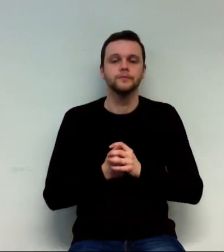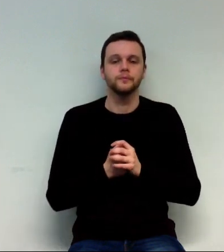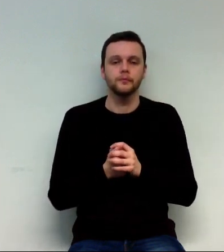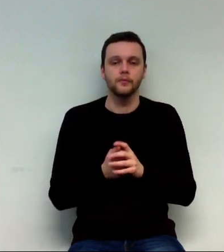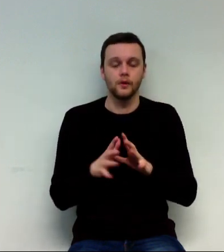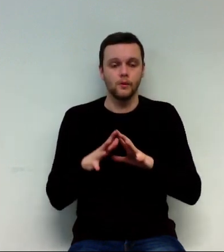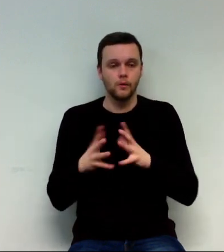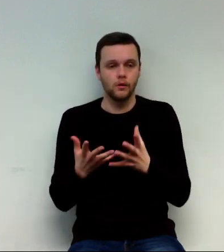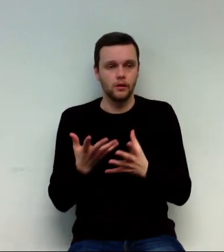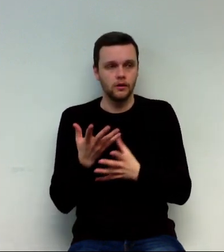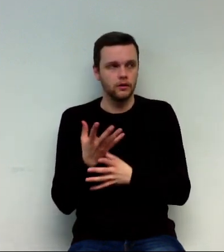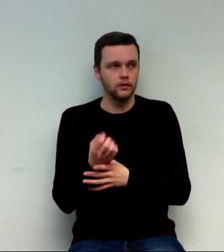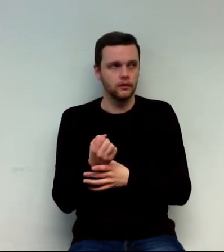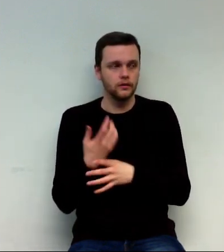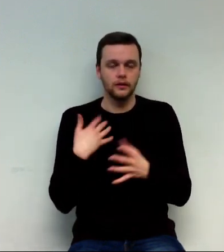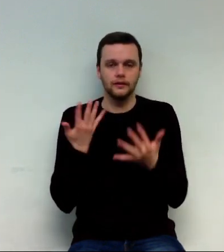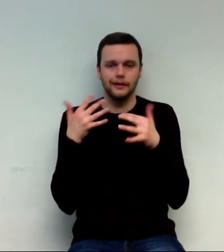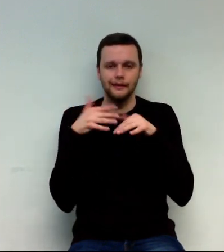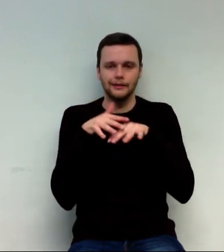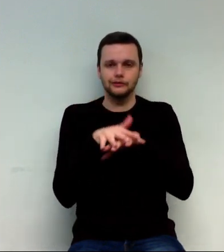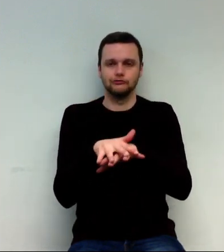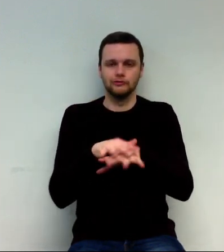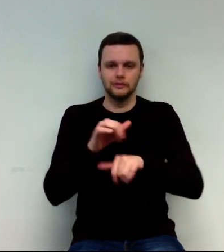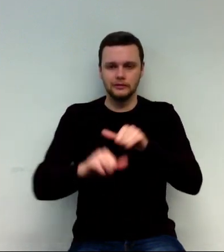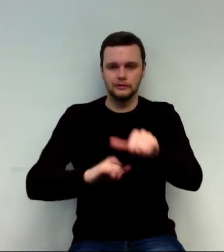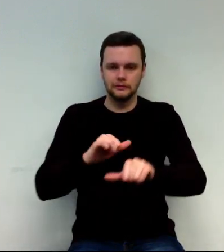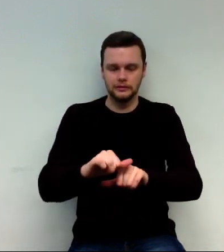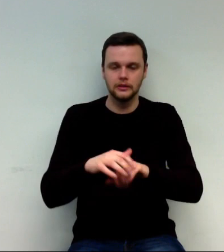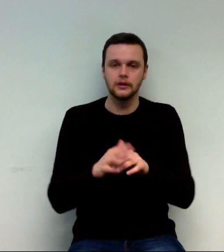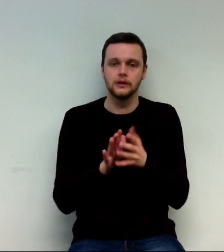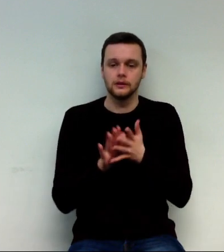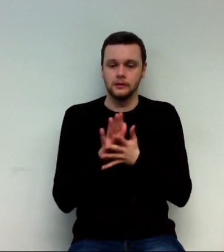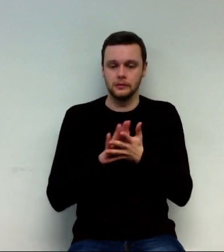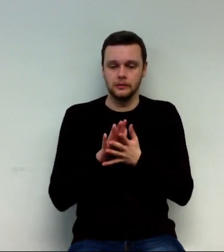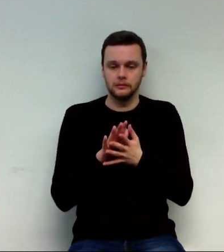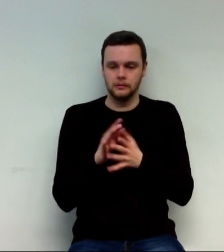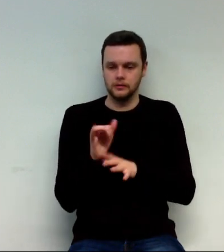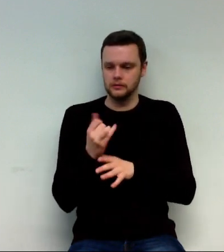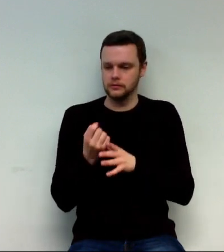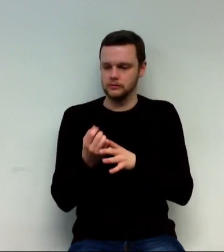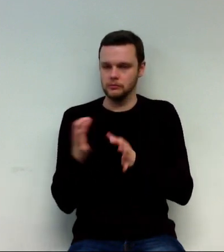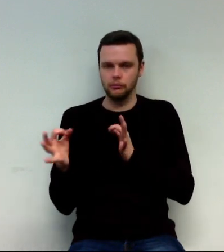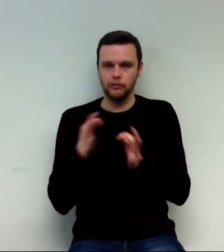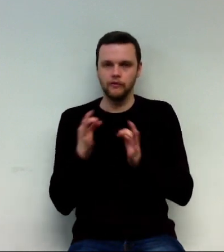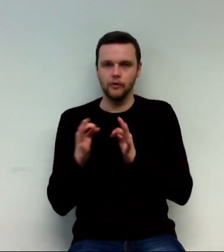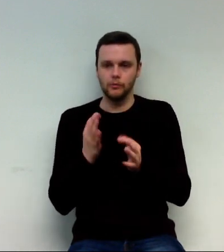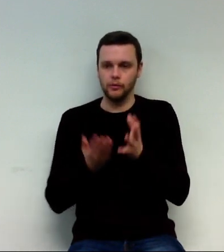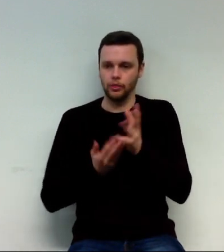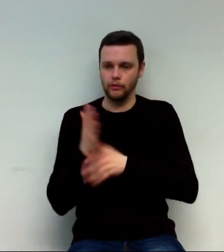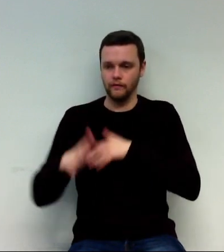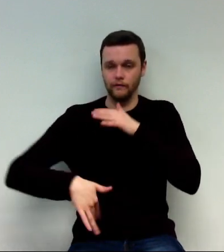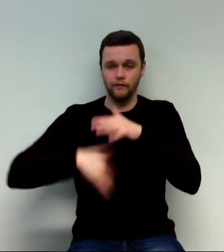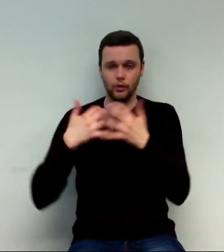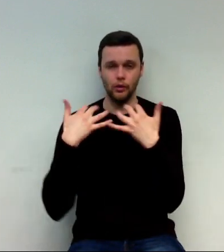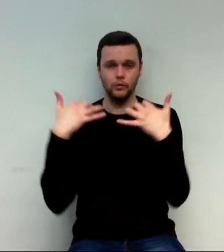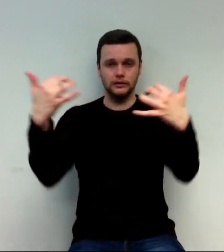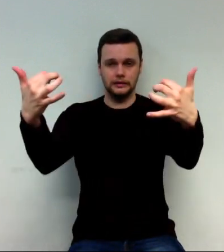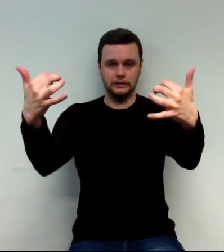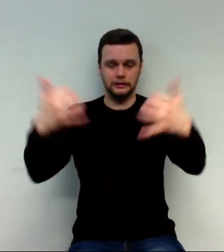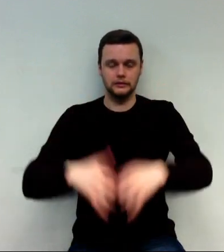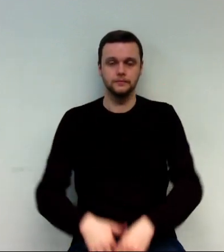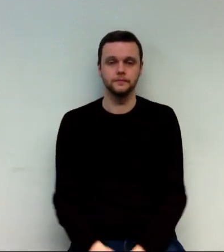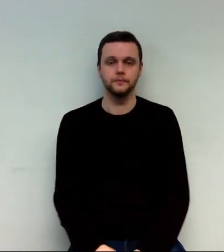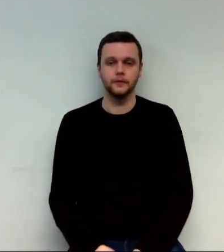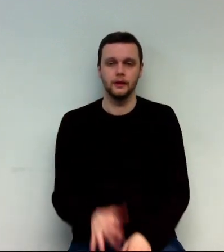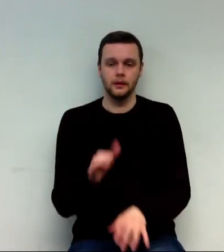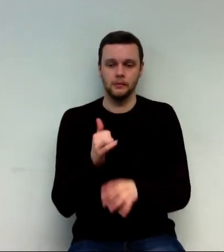then there's what's known as the integrated method, where it's sometimes performed for the entire audience.